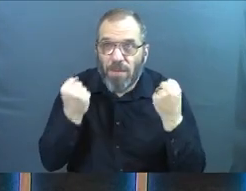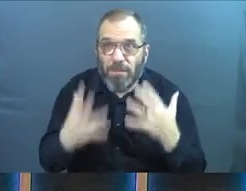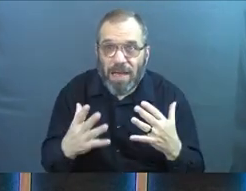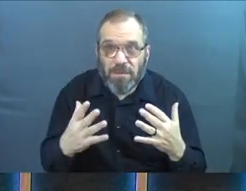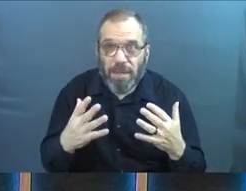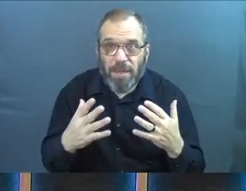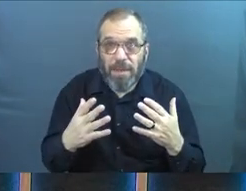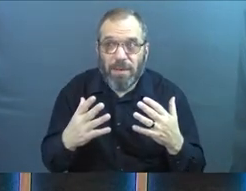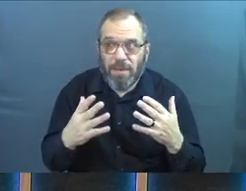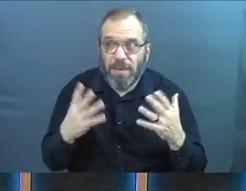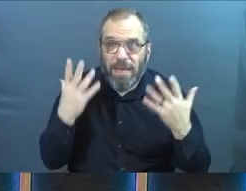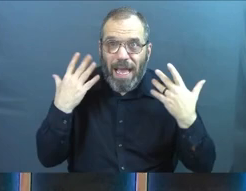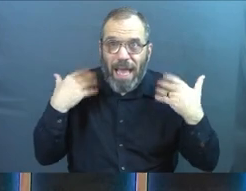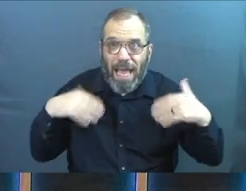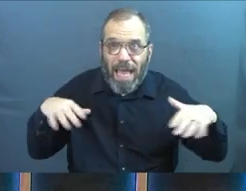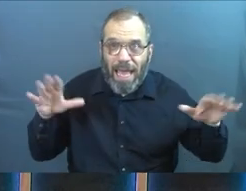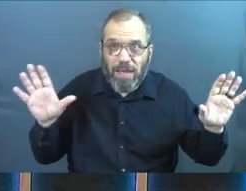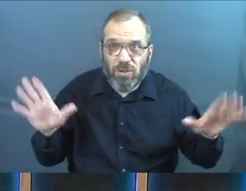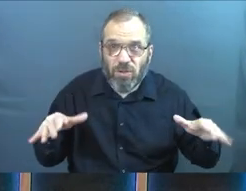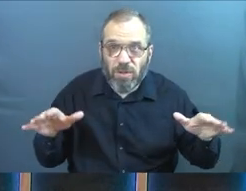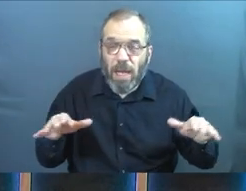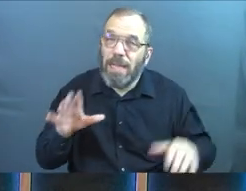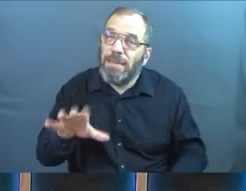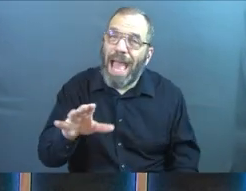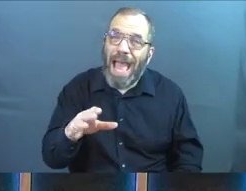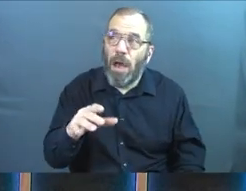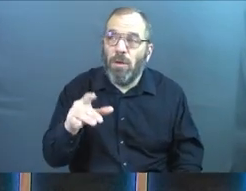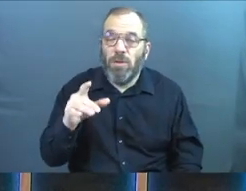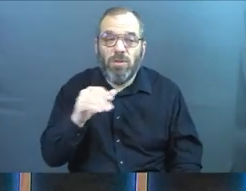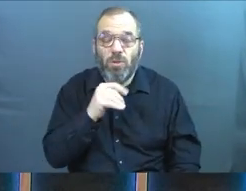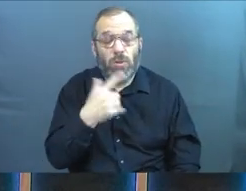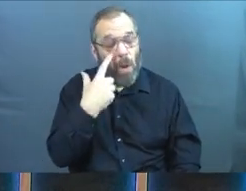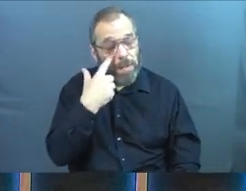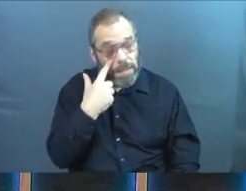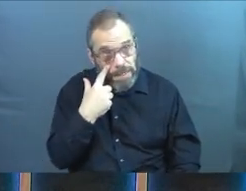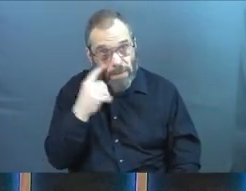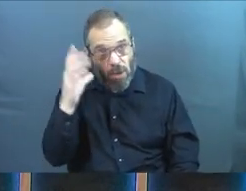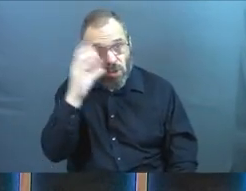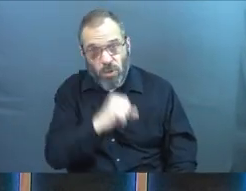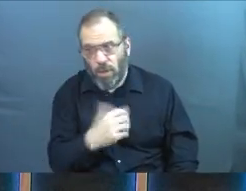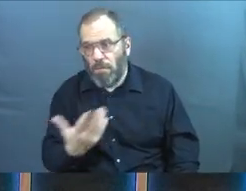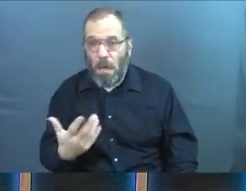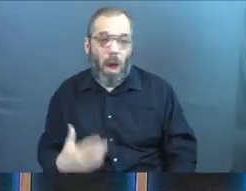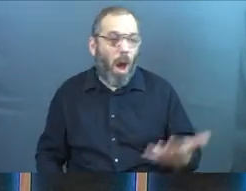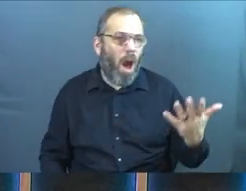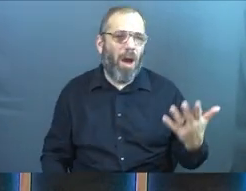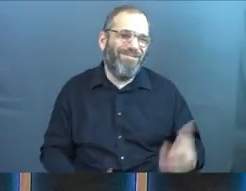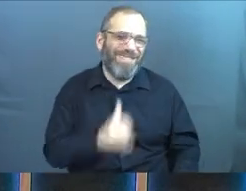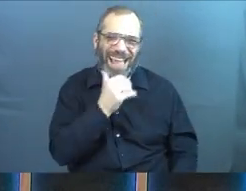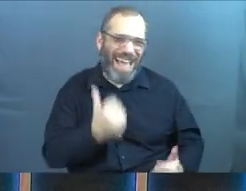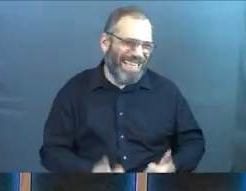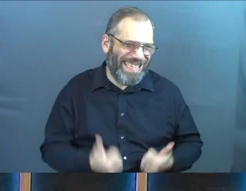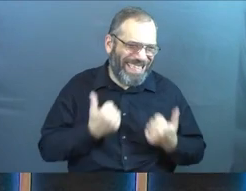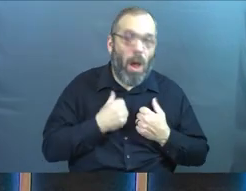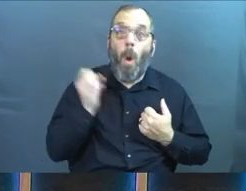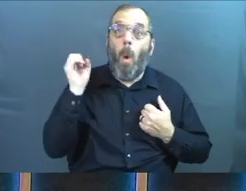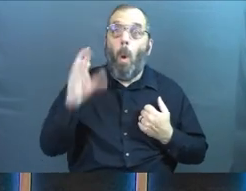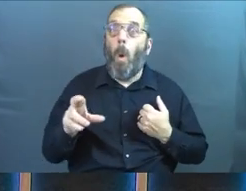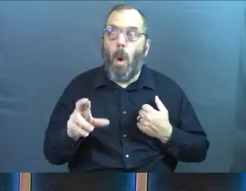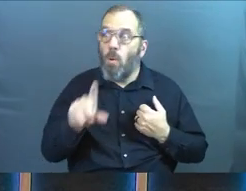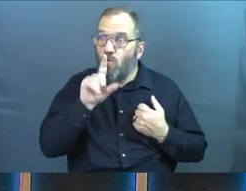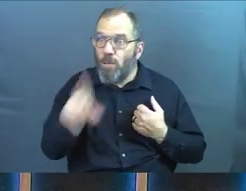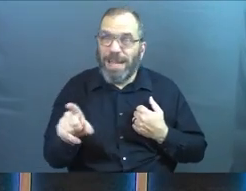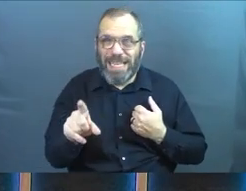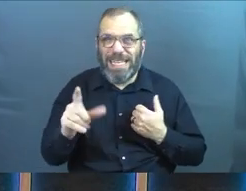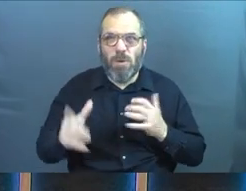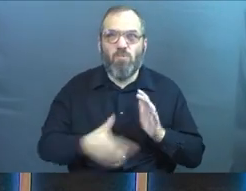them. Now, I say that because sometimes when you don't see something, what you assume is, A, it doesn't exist, or B, it's